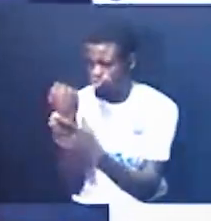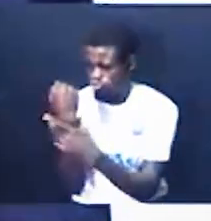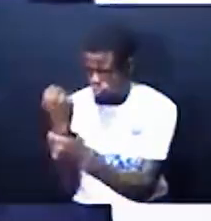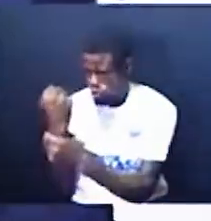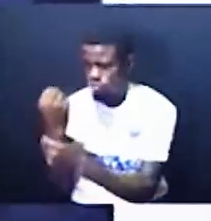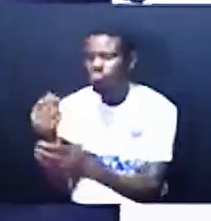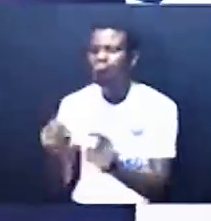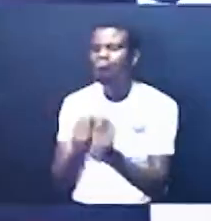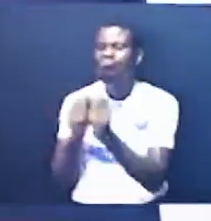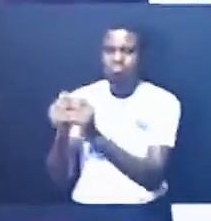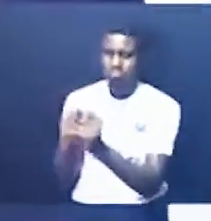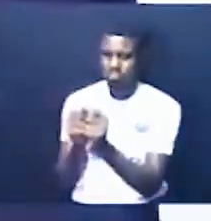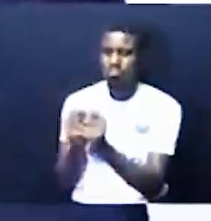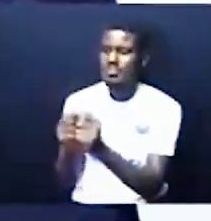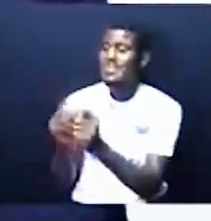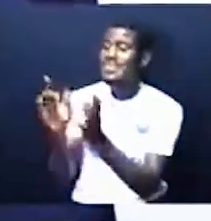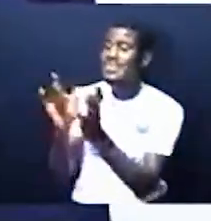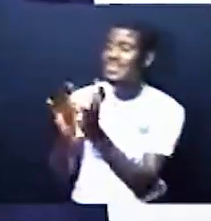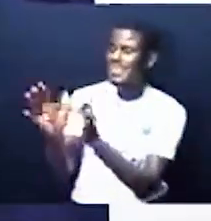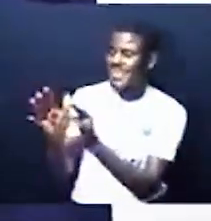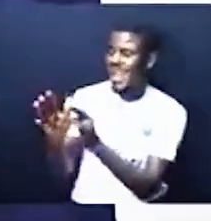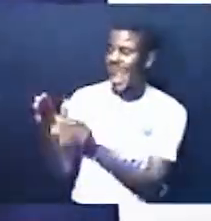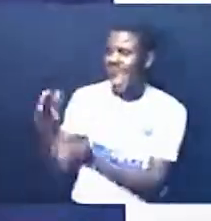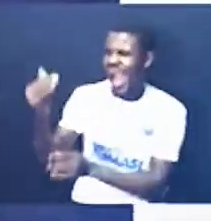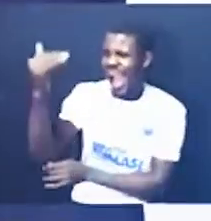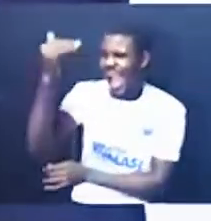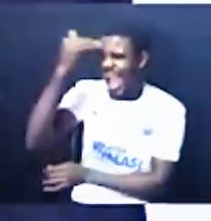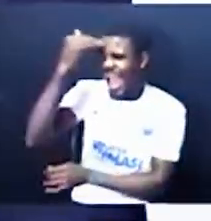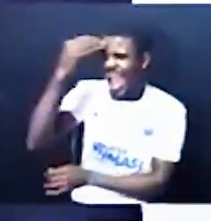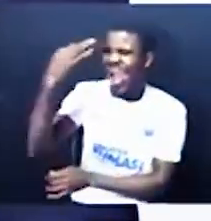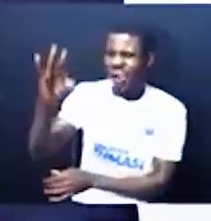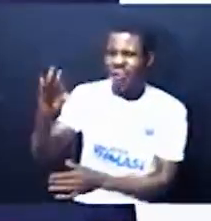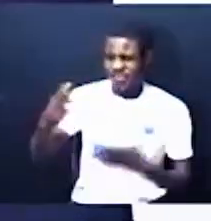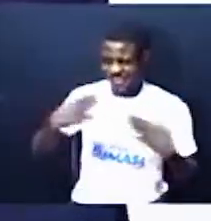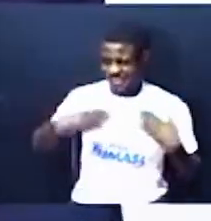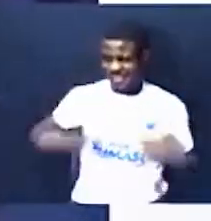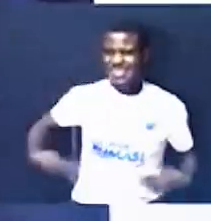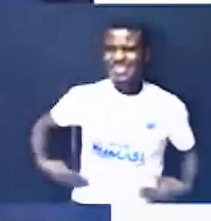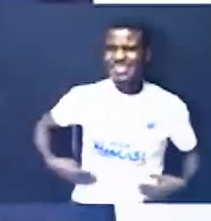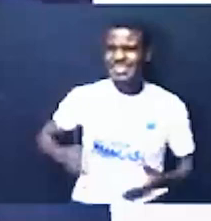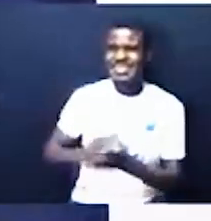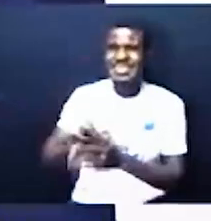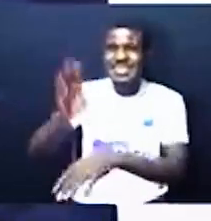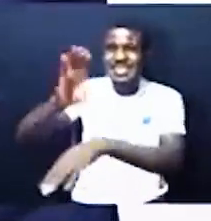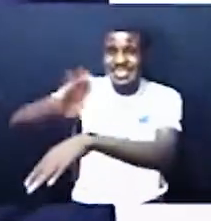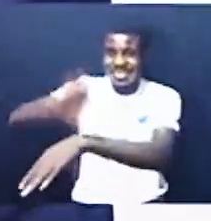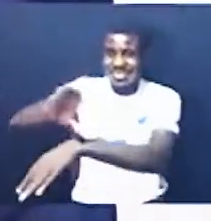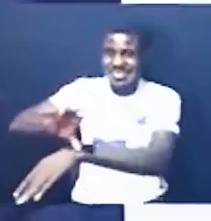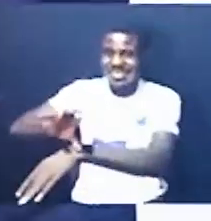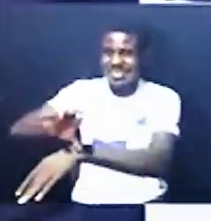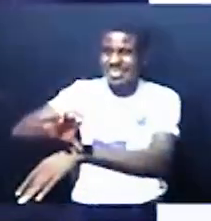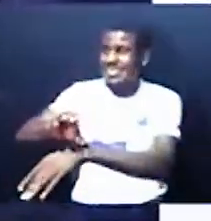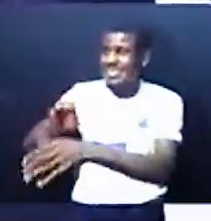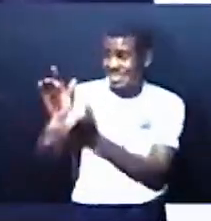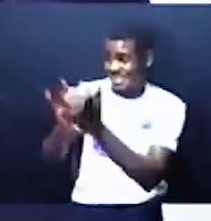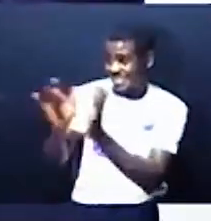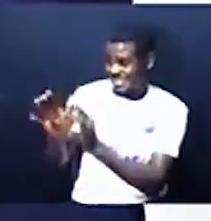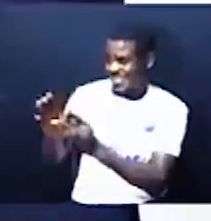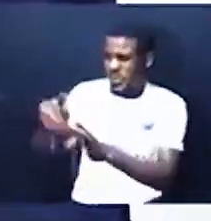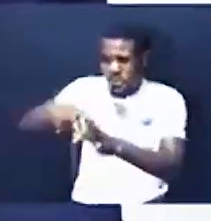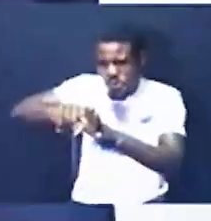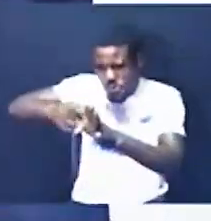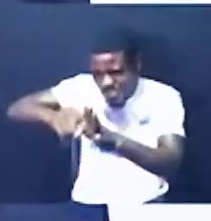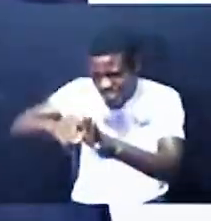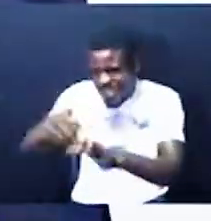atim ewo mu. And he is the head of the body. Na ono ni nipadua no tire the church. Asafo, he is the beginning and